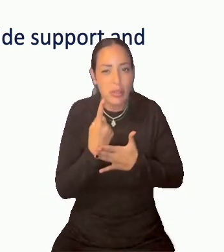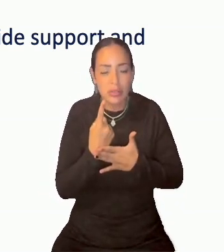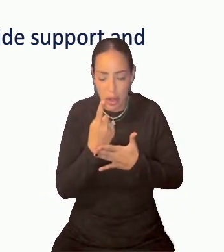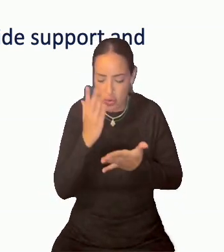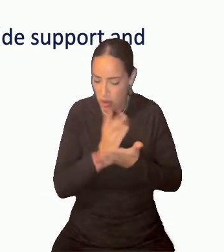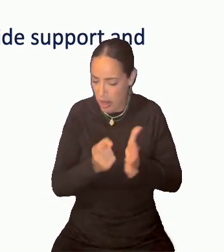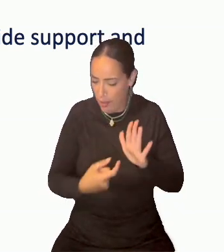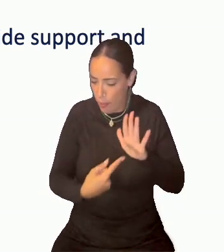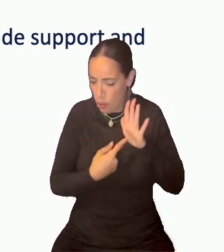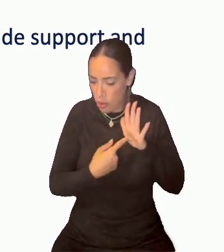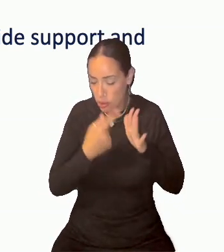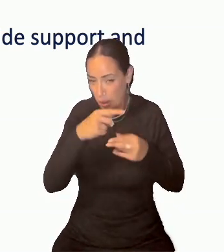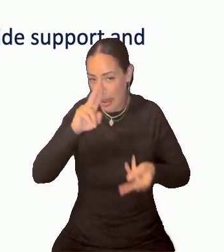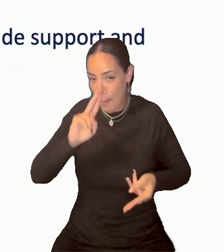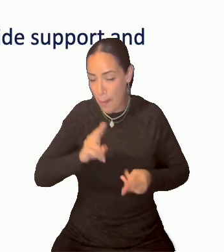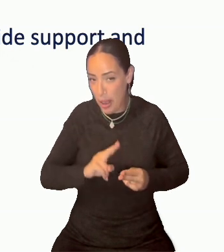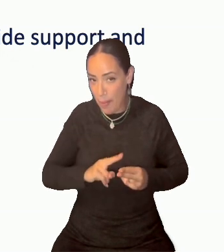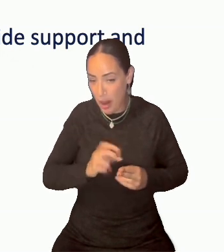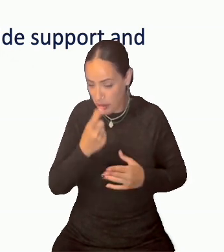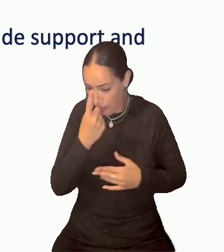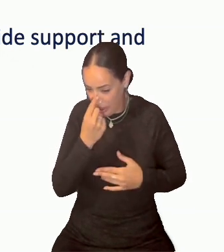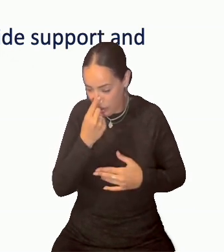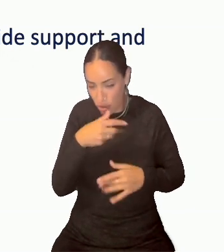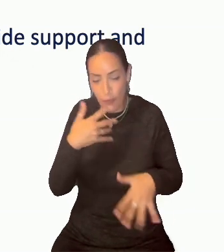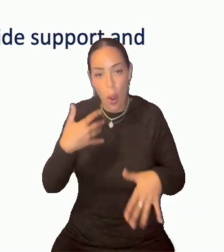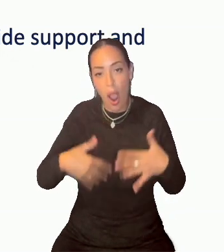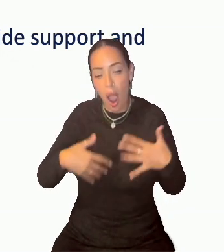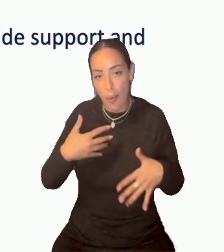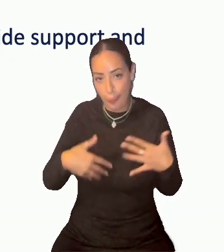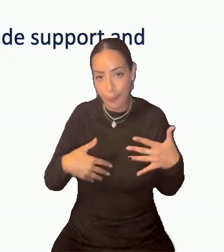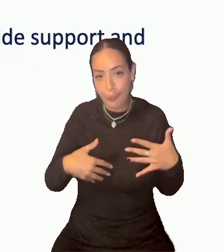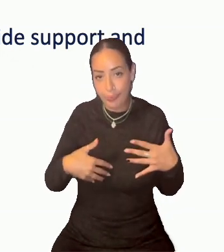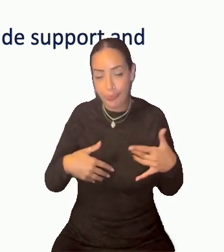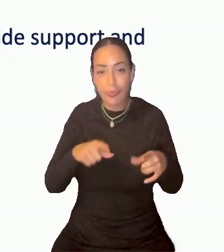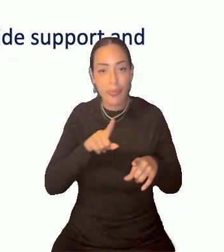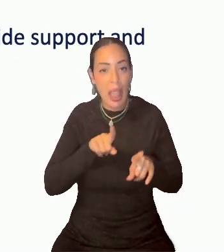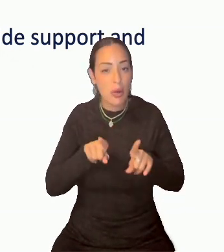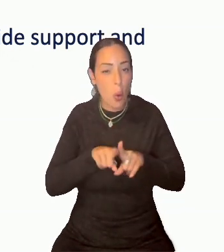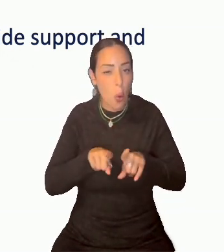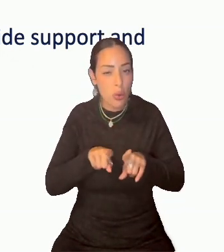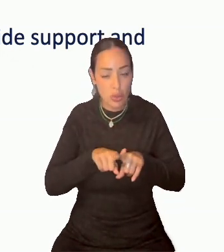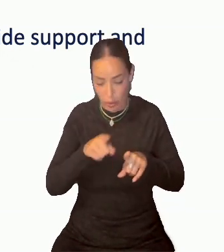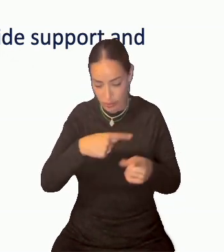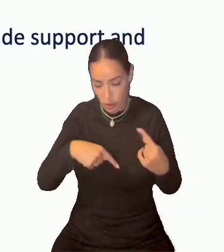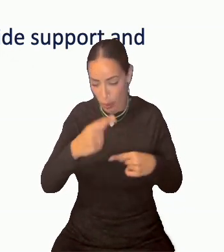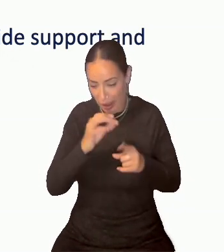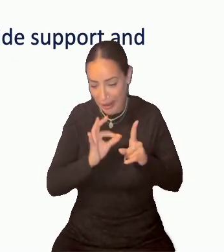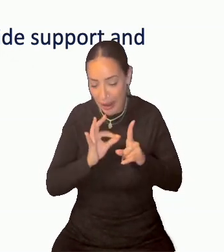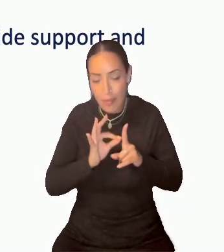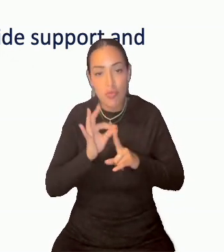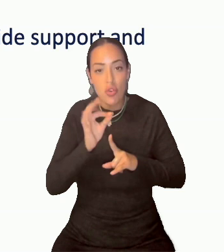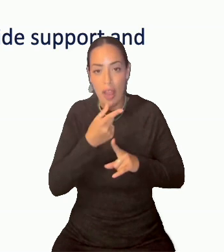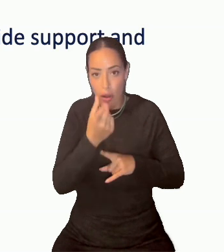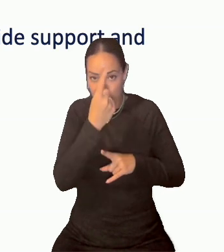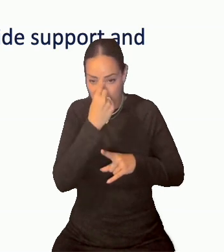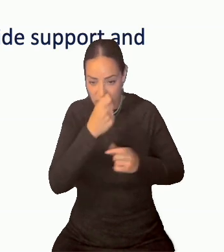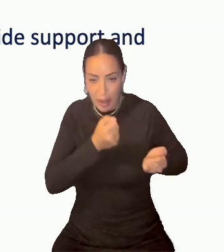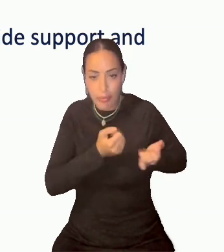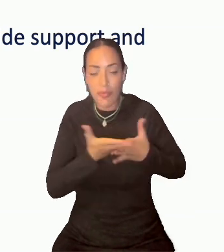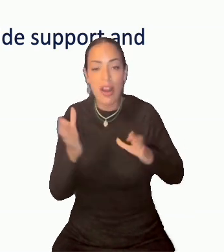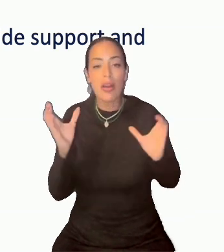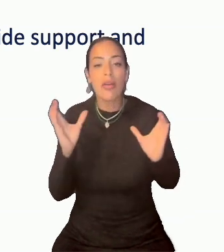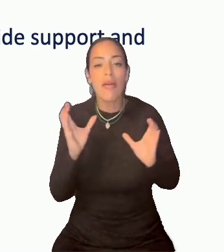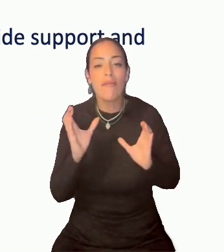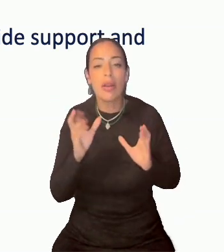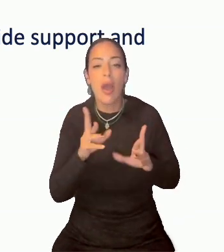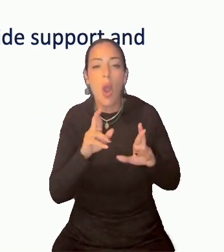harm and, wherever possible, to increase the potential that we might be able to provide comfort and hope instead. And